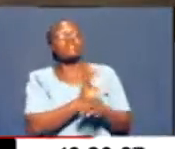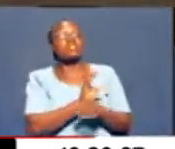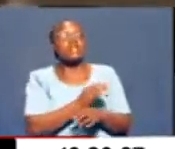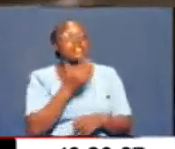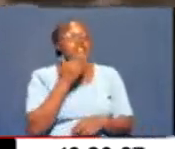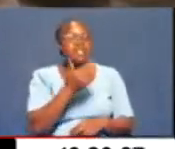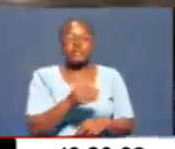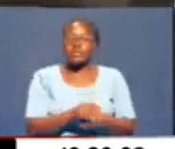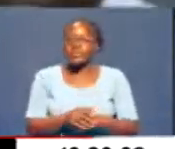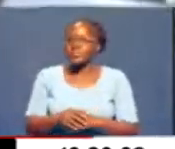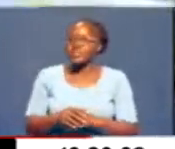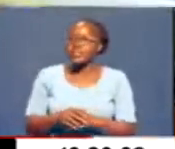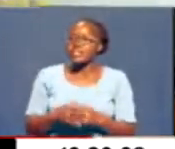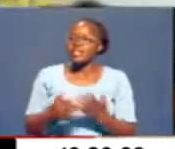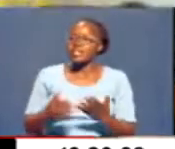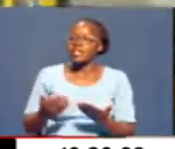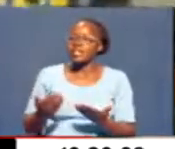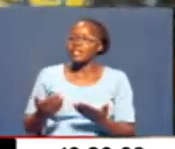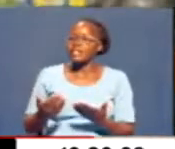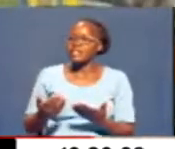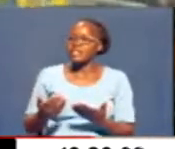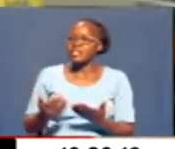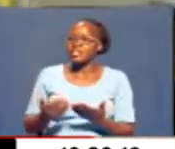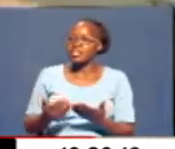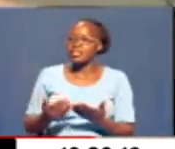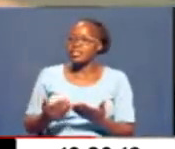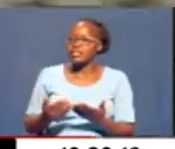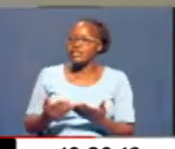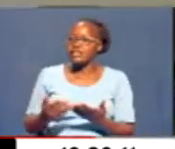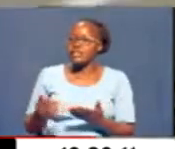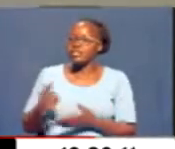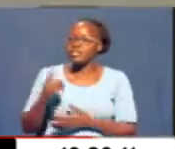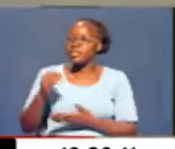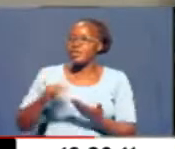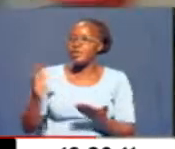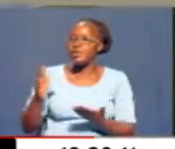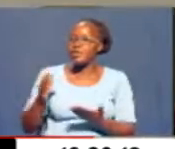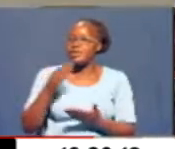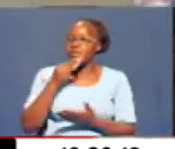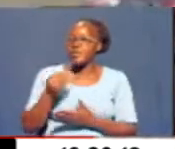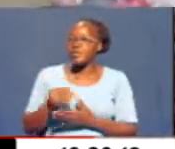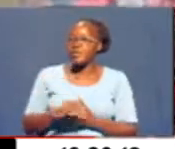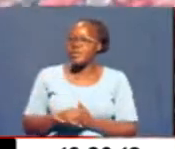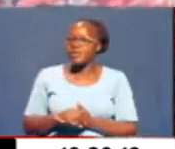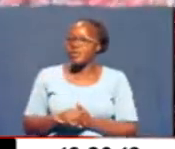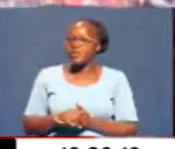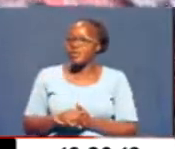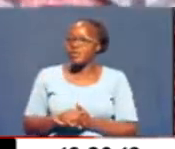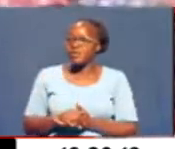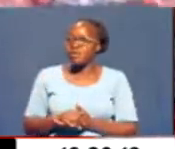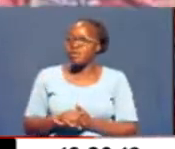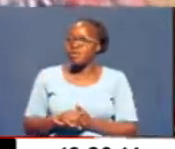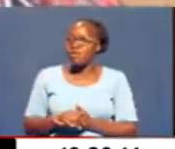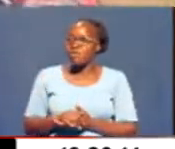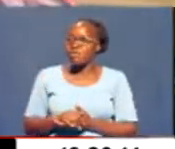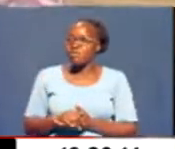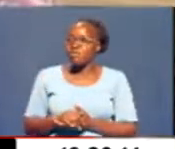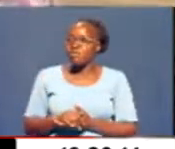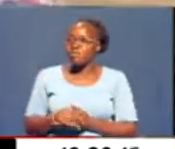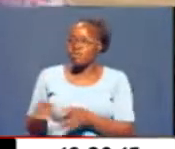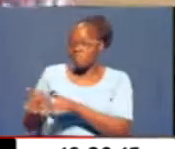Edgar. Safina, you'll allow me again to engage one more gentleman here by the name of Gabriel. Gabriel, according